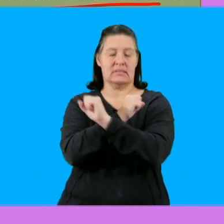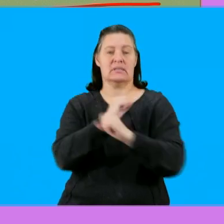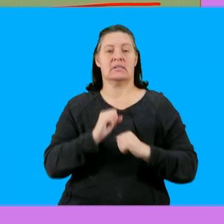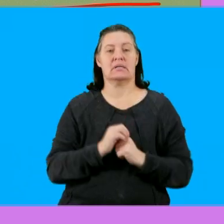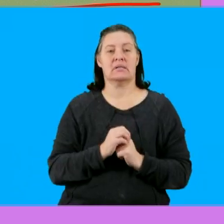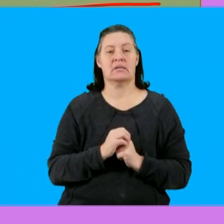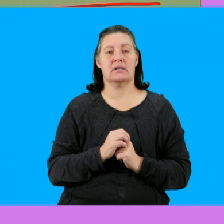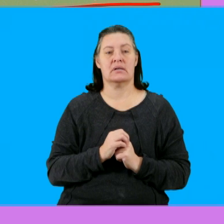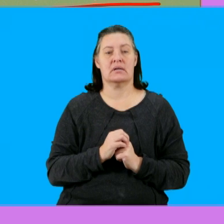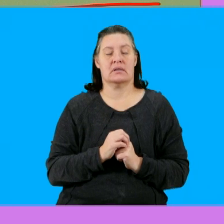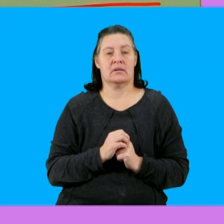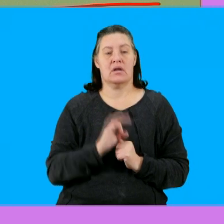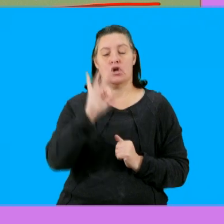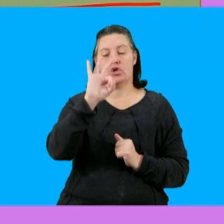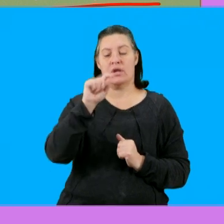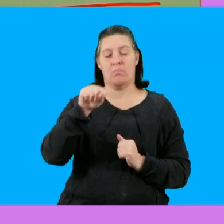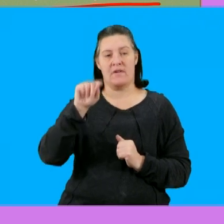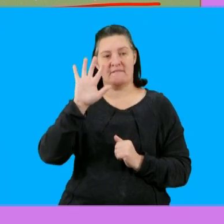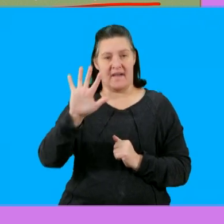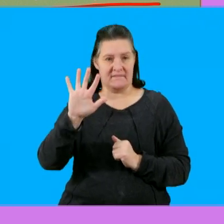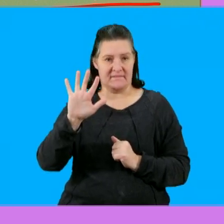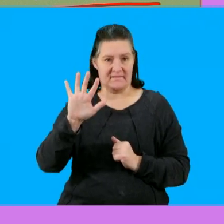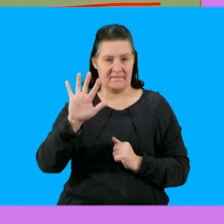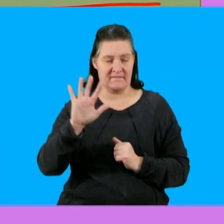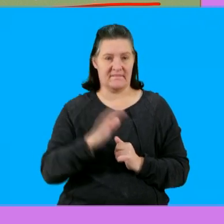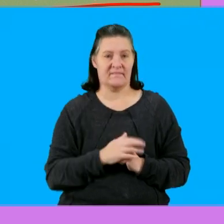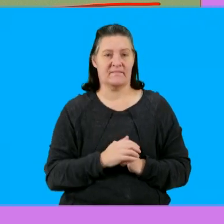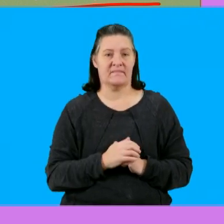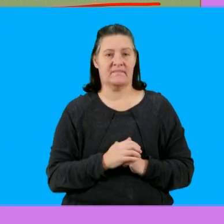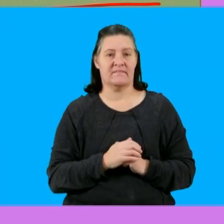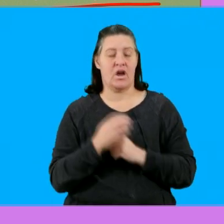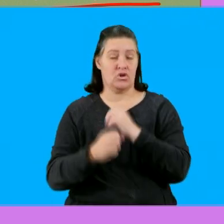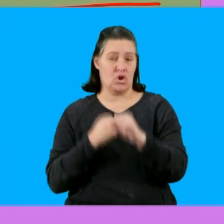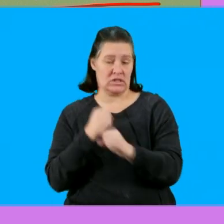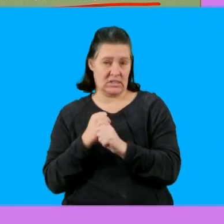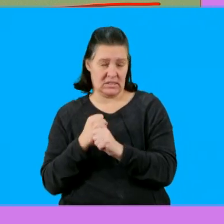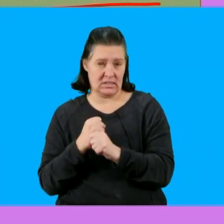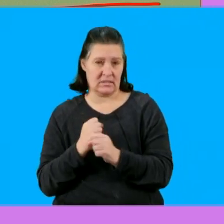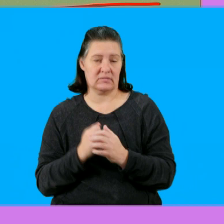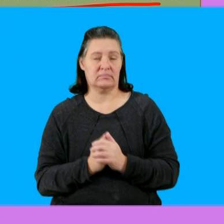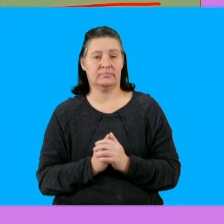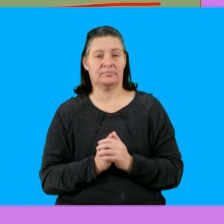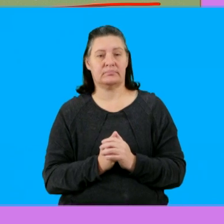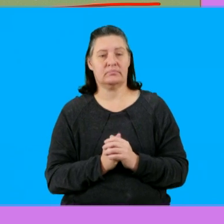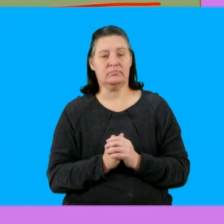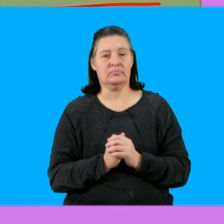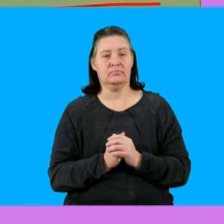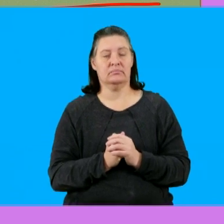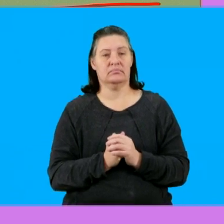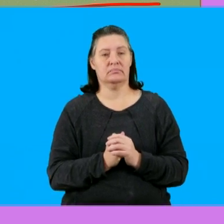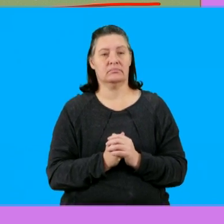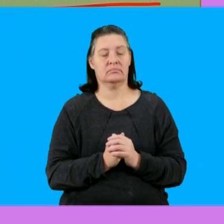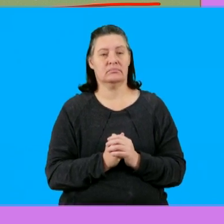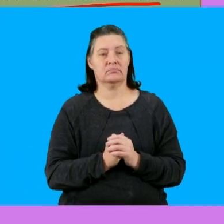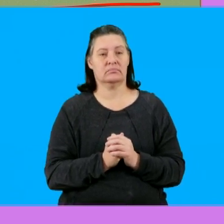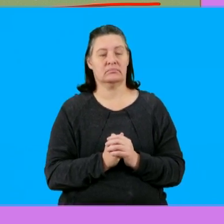Okay, so I'm going to key that in on my calculator to see what is the interest on this loan amount now. So